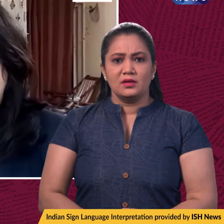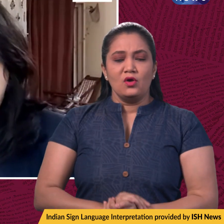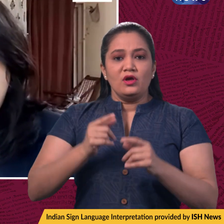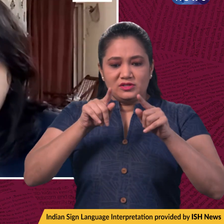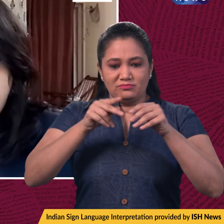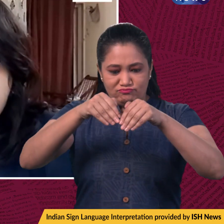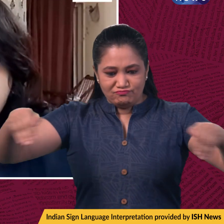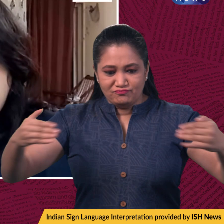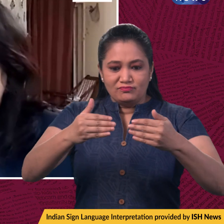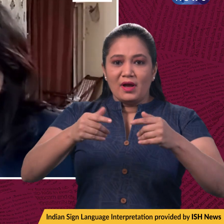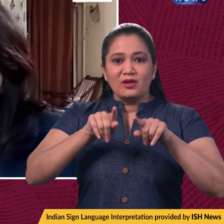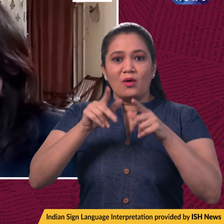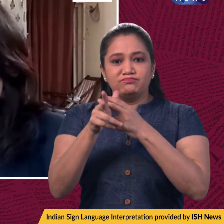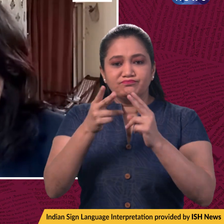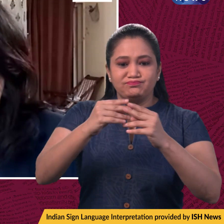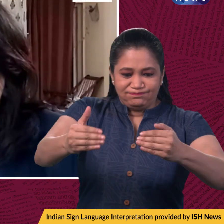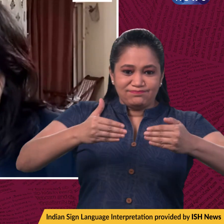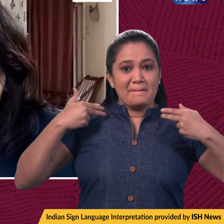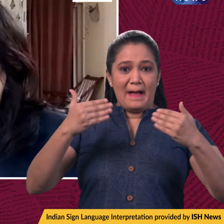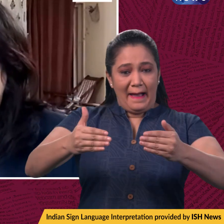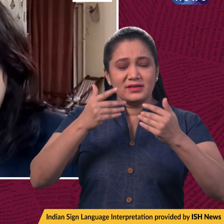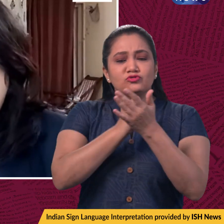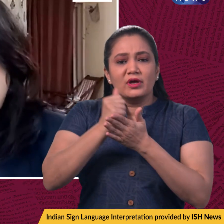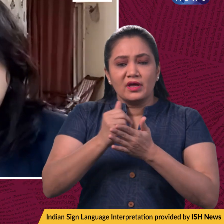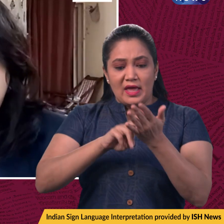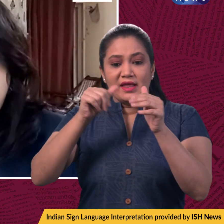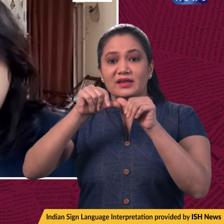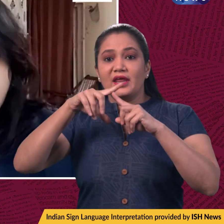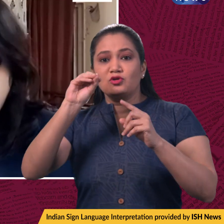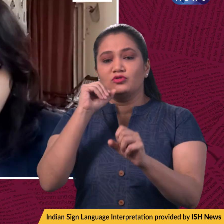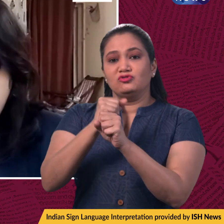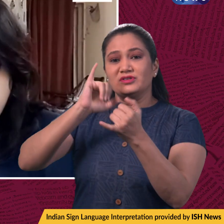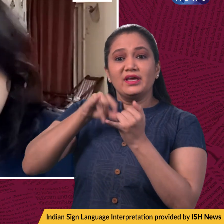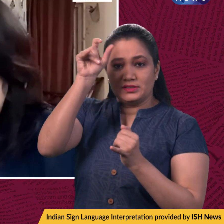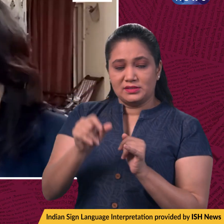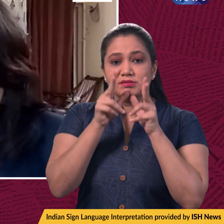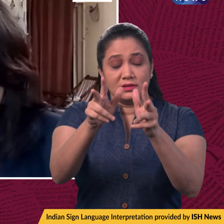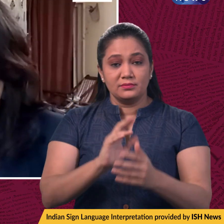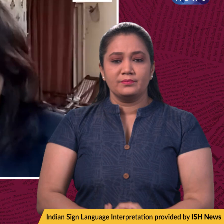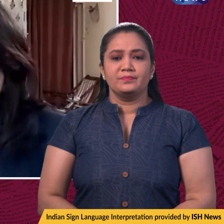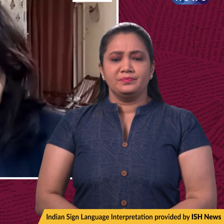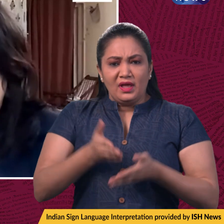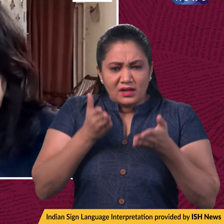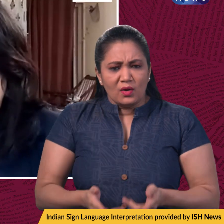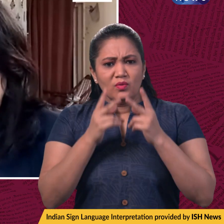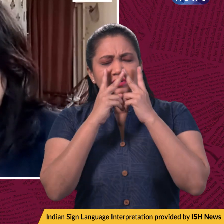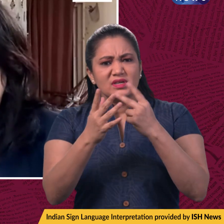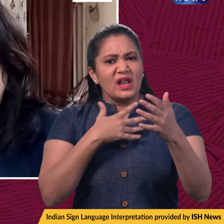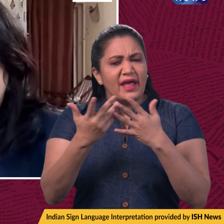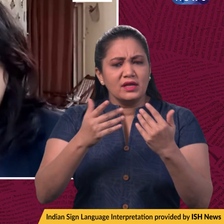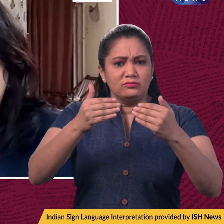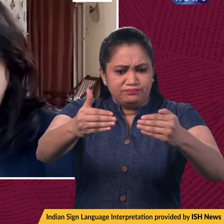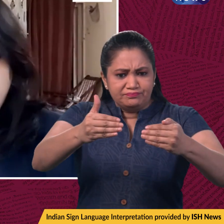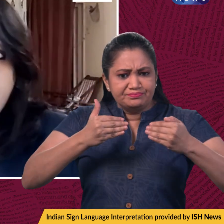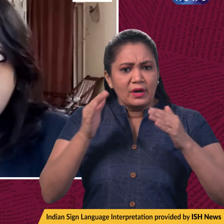that it was returning more troops and weapons to bases, NATO Secretary General has said, and I quote, at the moment, we